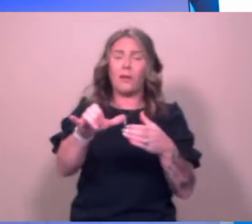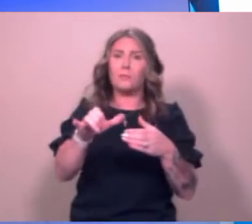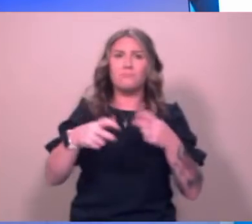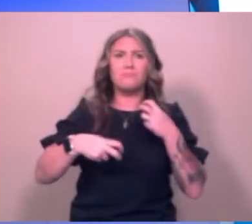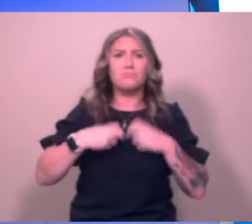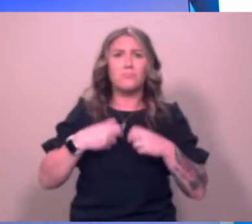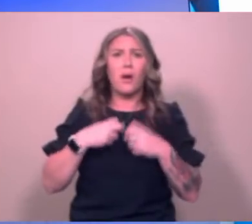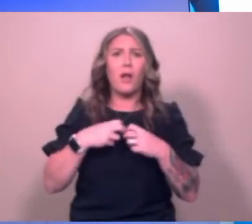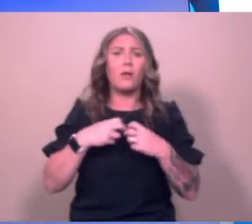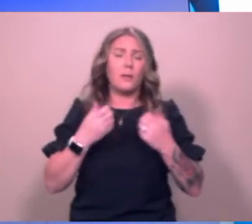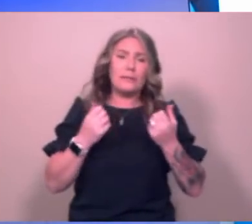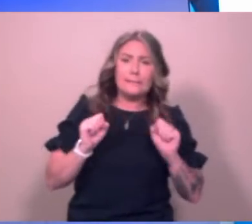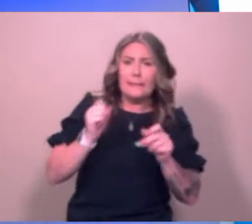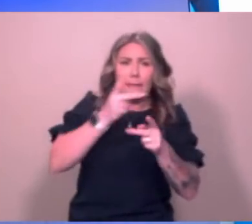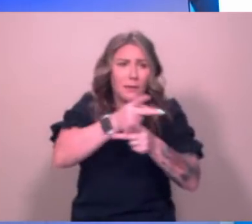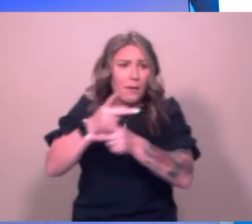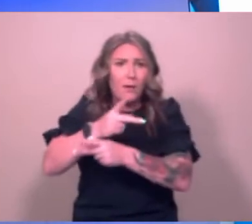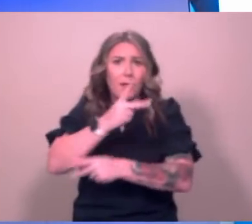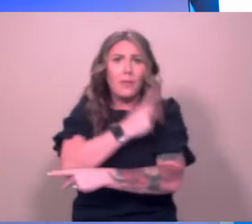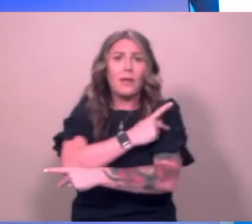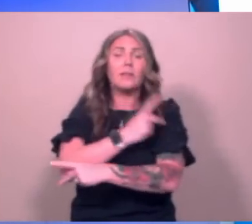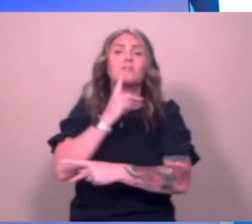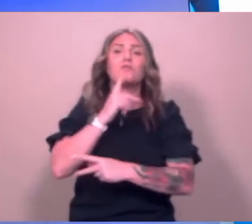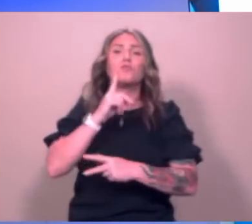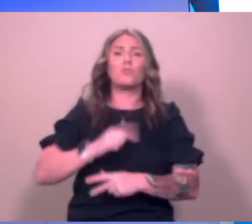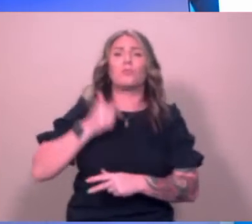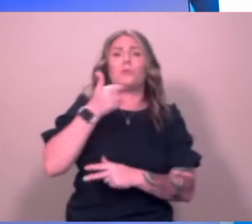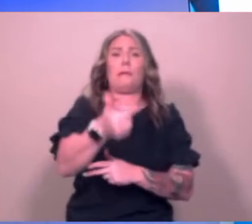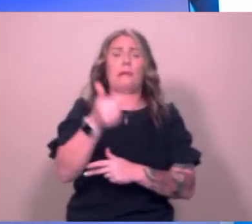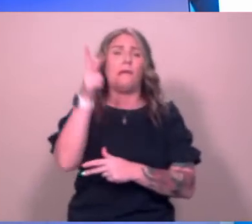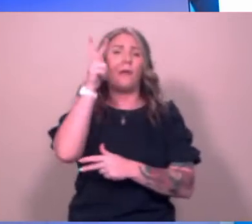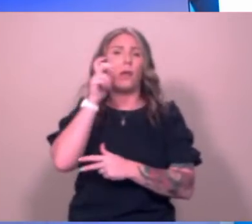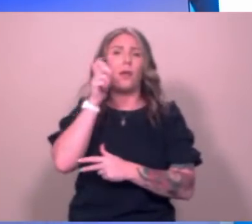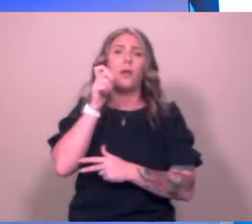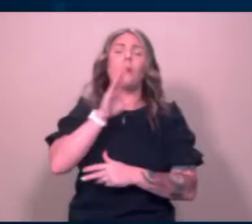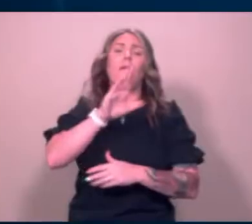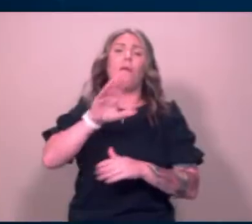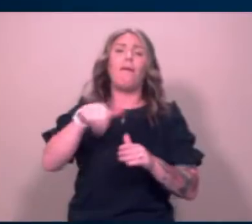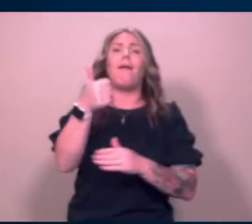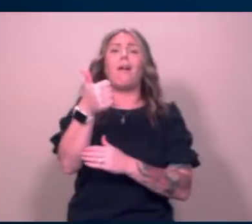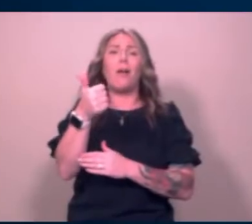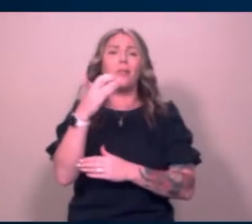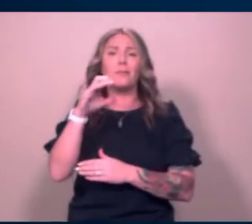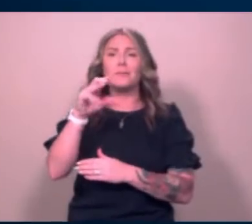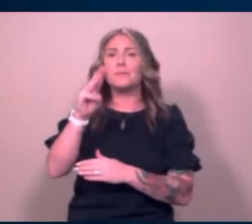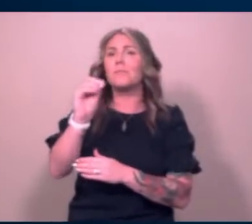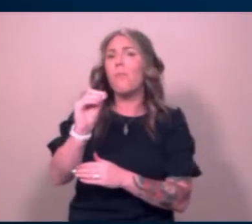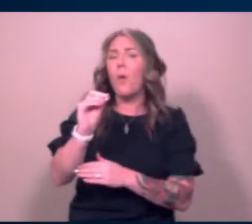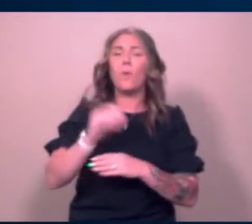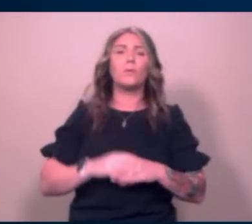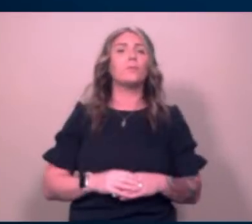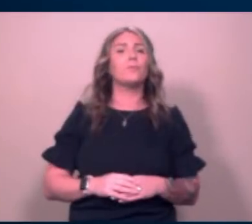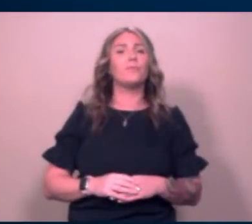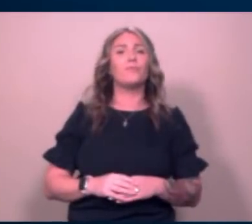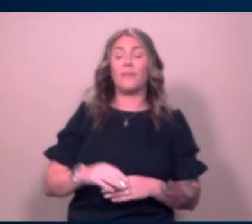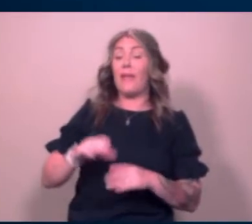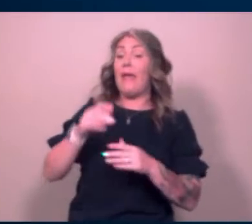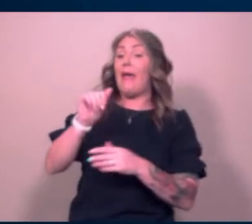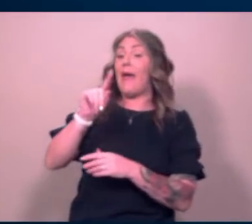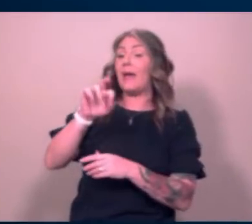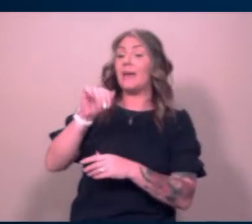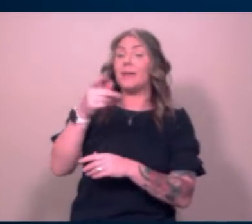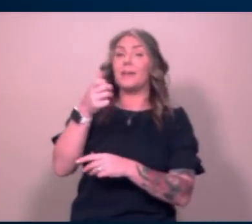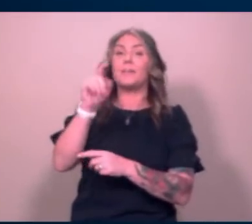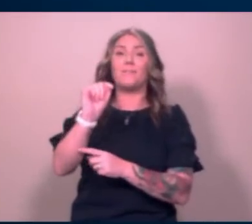when you're trying to take care of patients. Let's turn across and hear from folks across our area. I'm going to start with Chief Medical Officer at Advent Health,